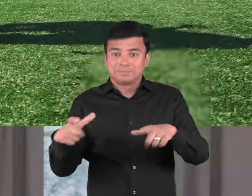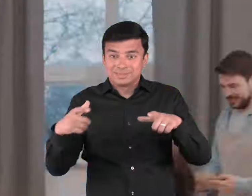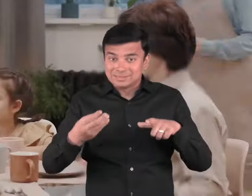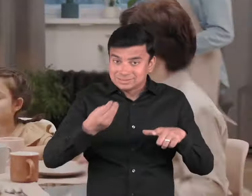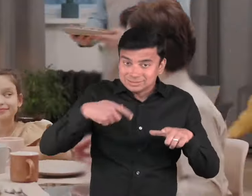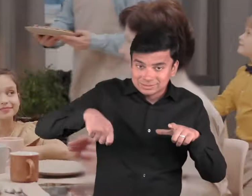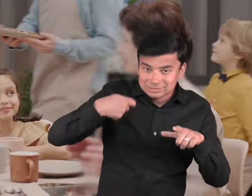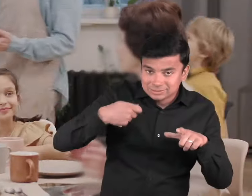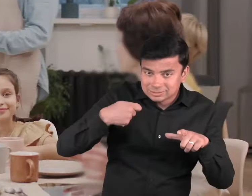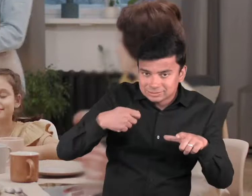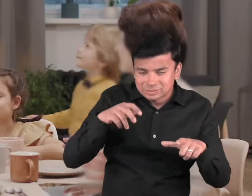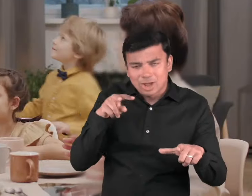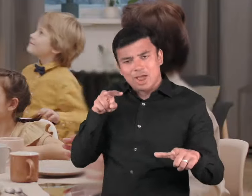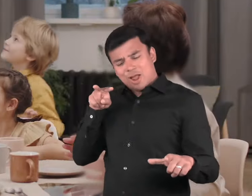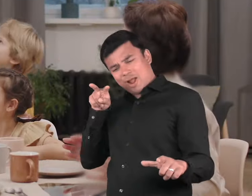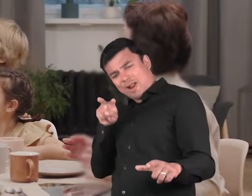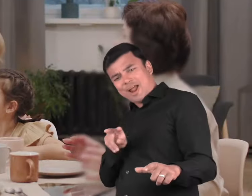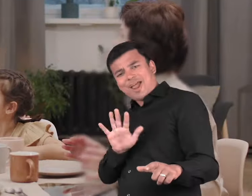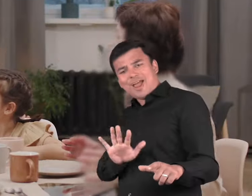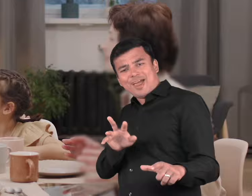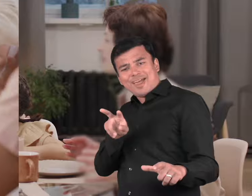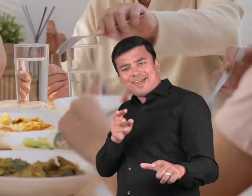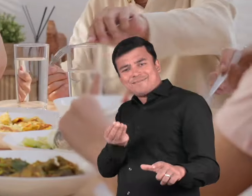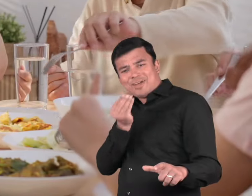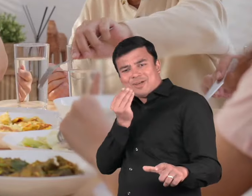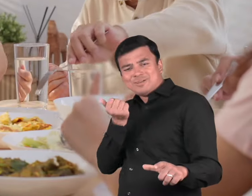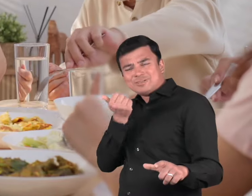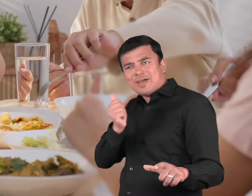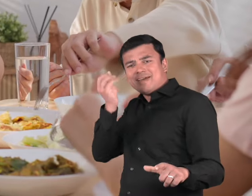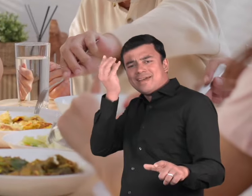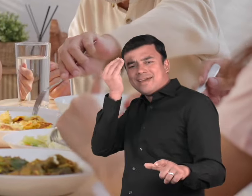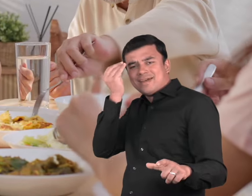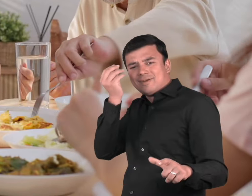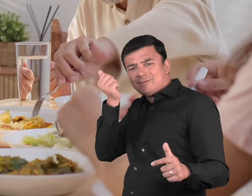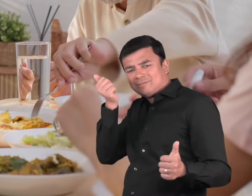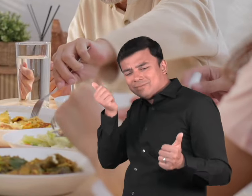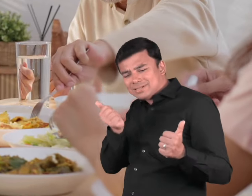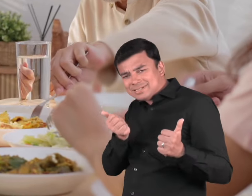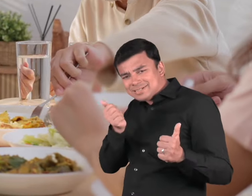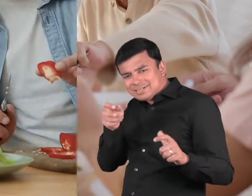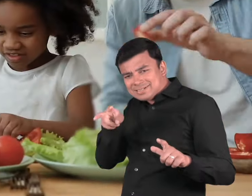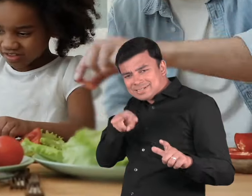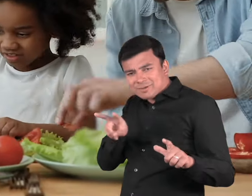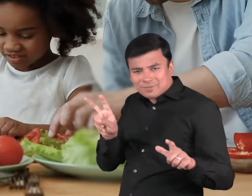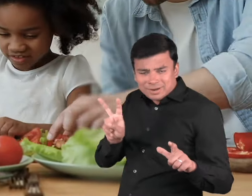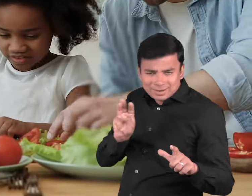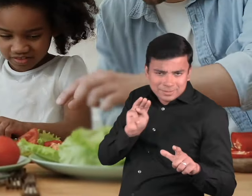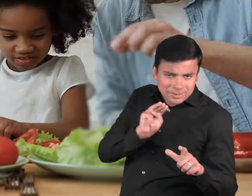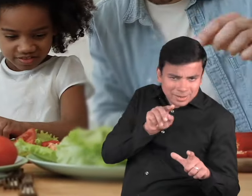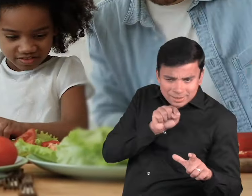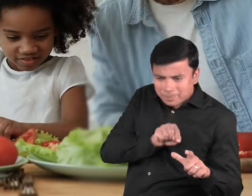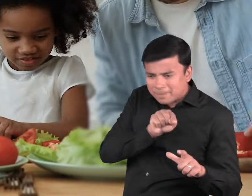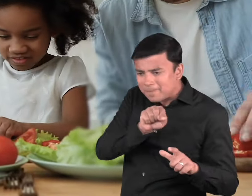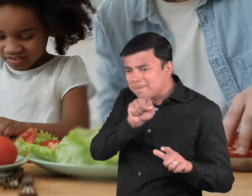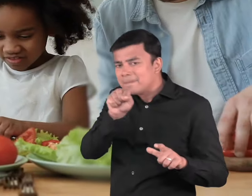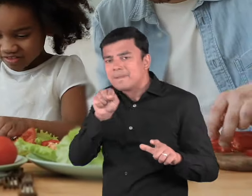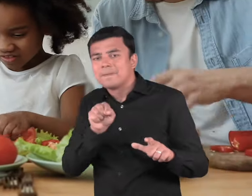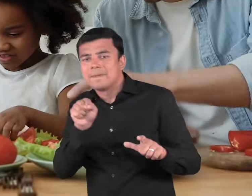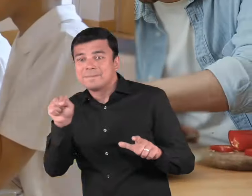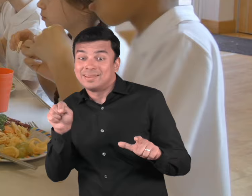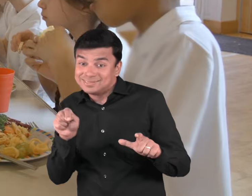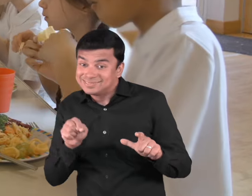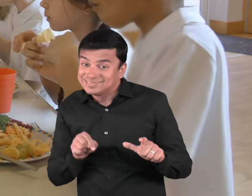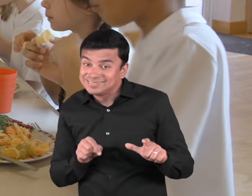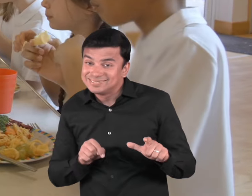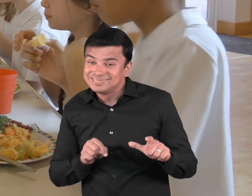to the next time you're eating dinner take a look at the food you are eating and see if you can figure out